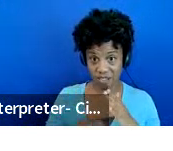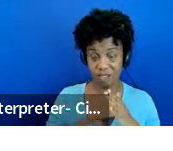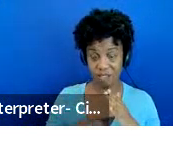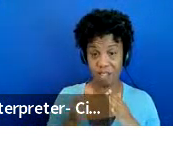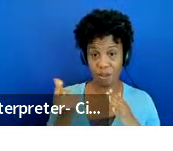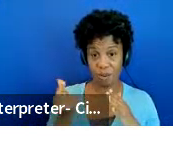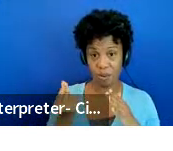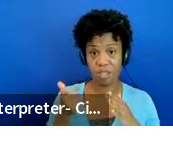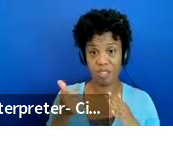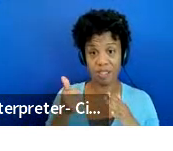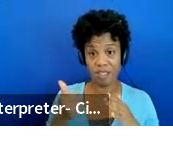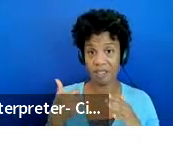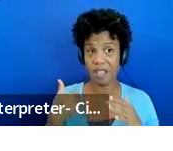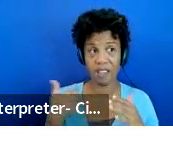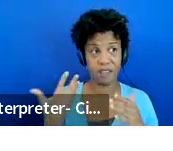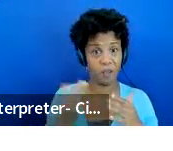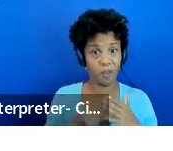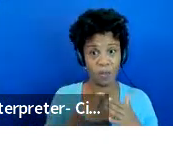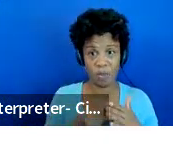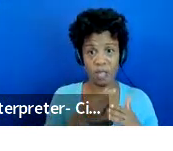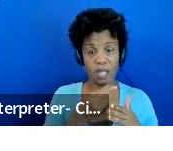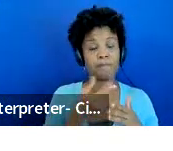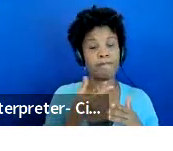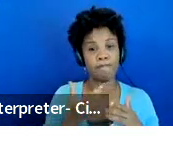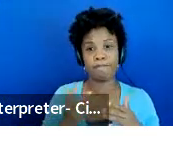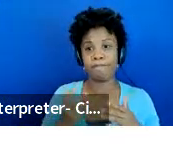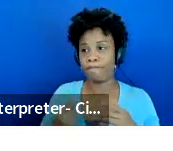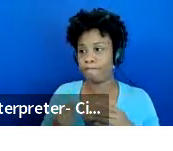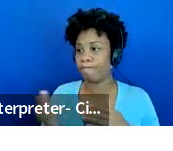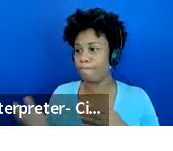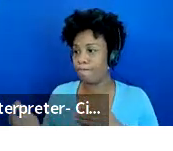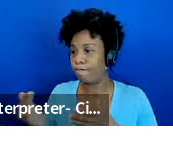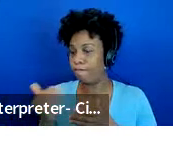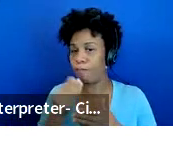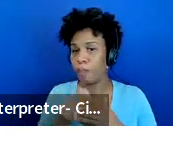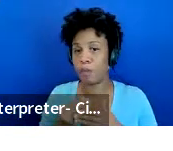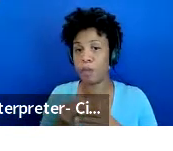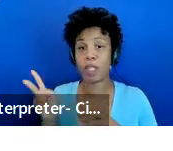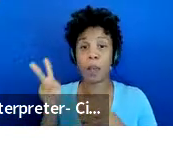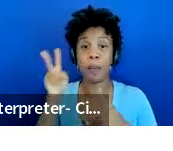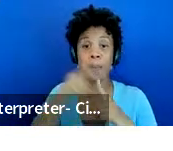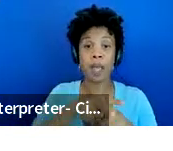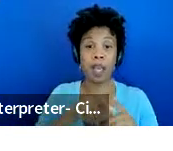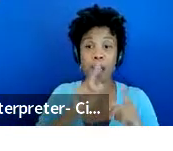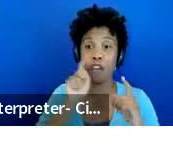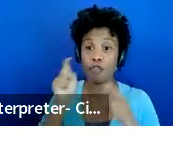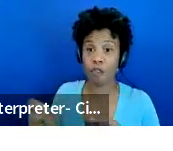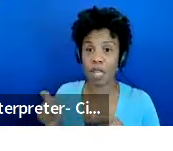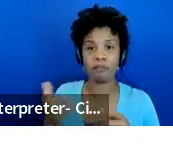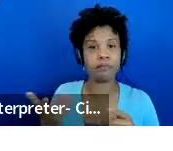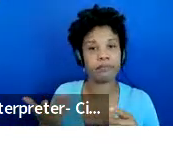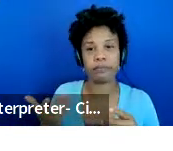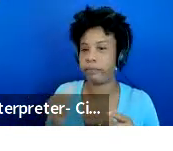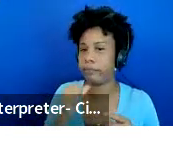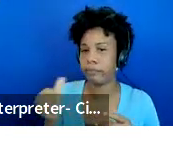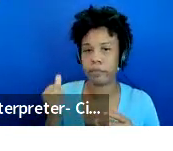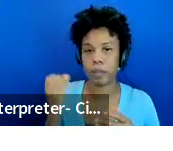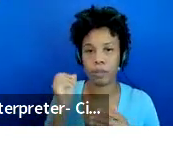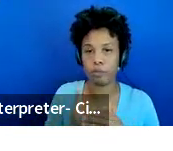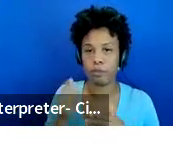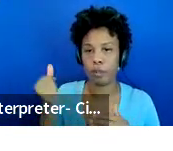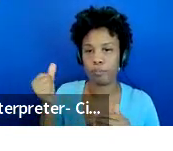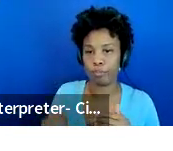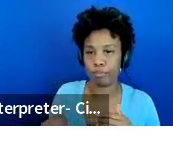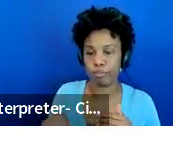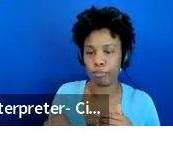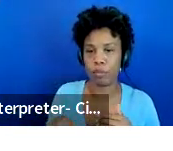on her own. This person had applied for one of those additional grants, but it was never approved. And the way she raised funds